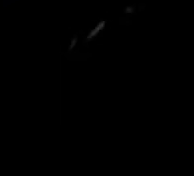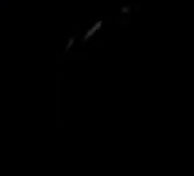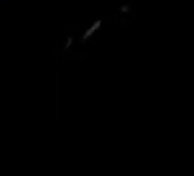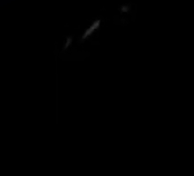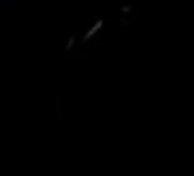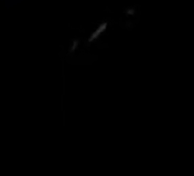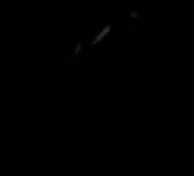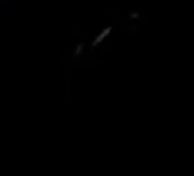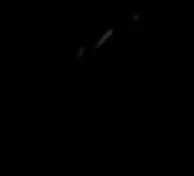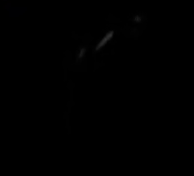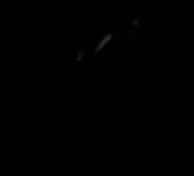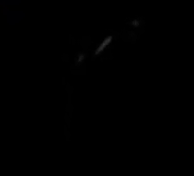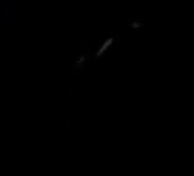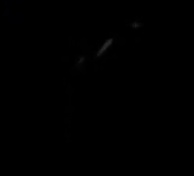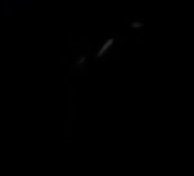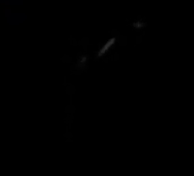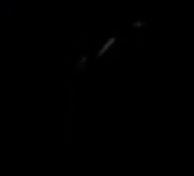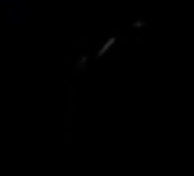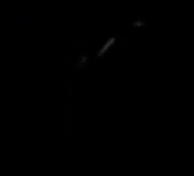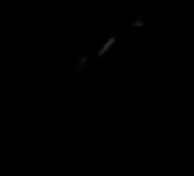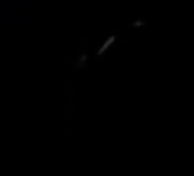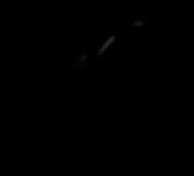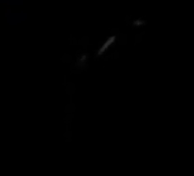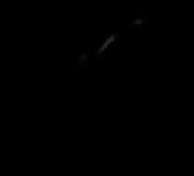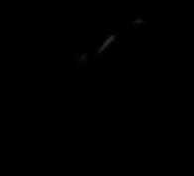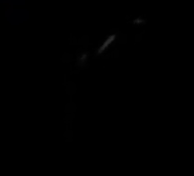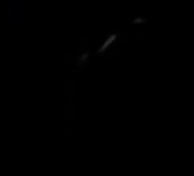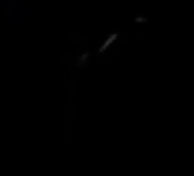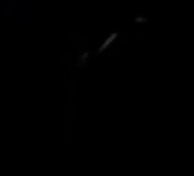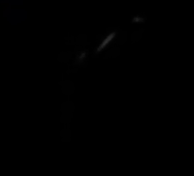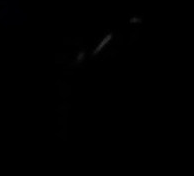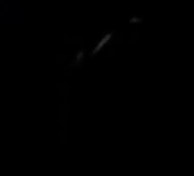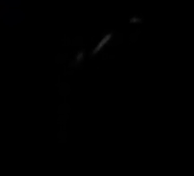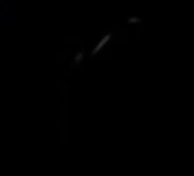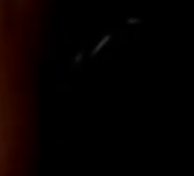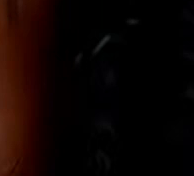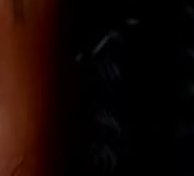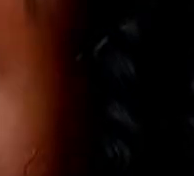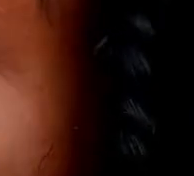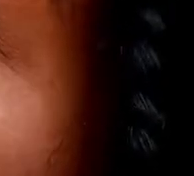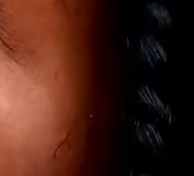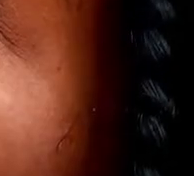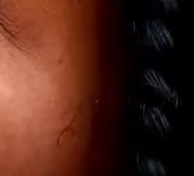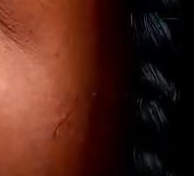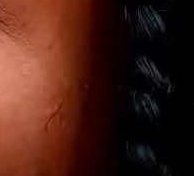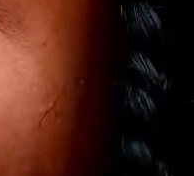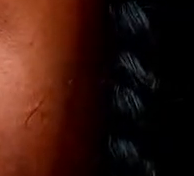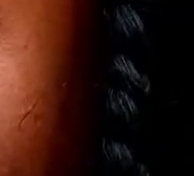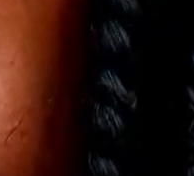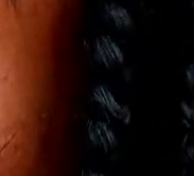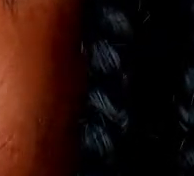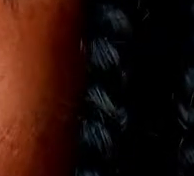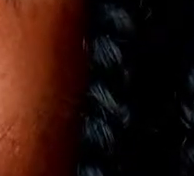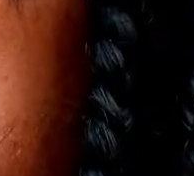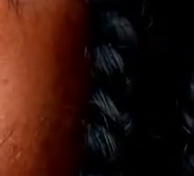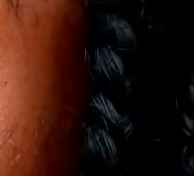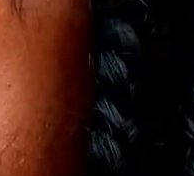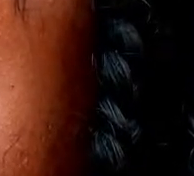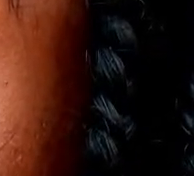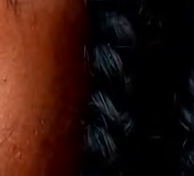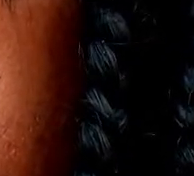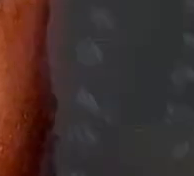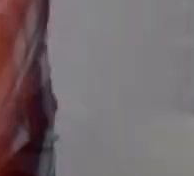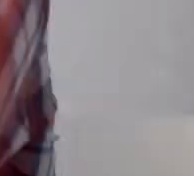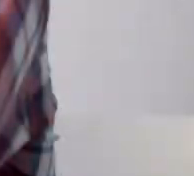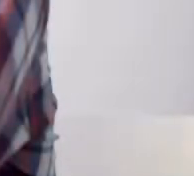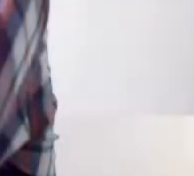renewed commitment to Him. There is no better way to reset our spiritual compass and bring about spiritual renewal in every